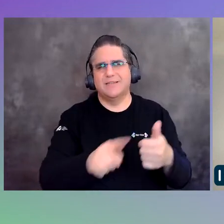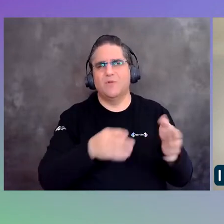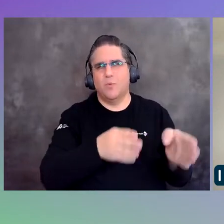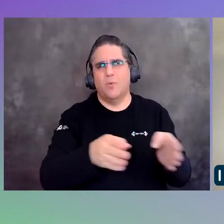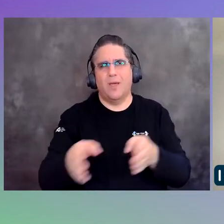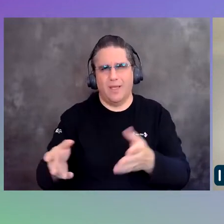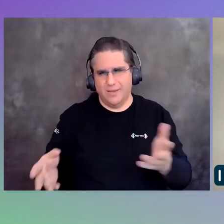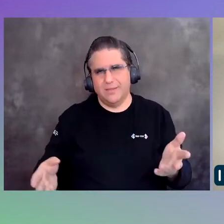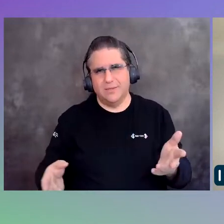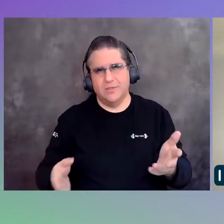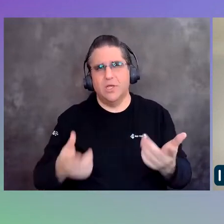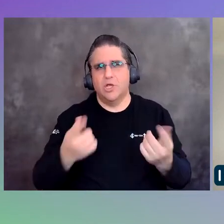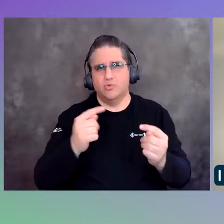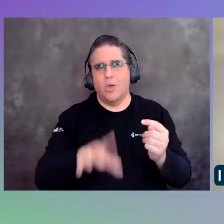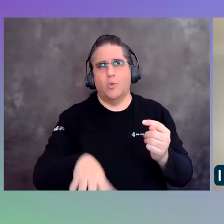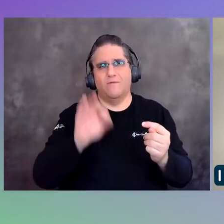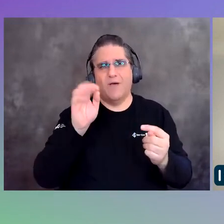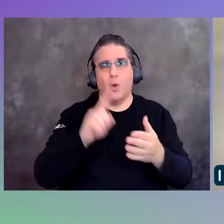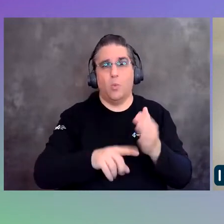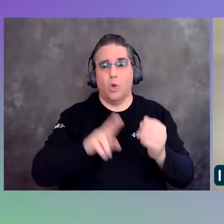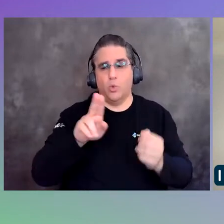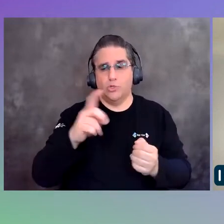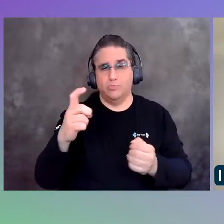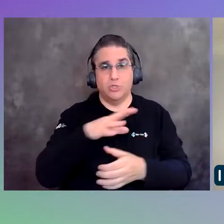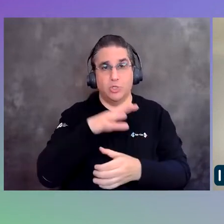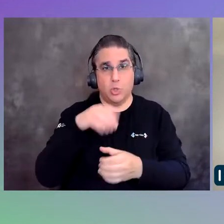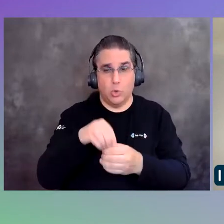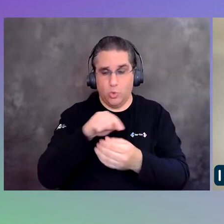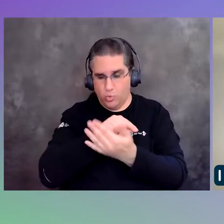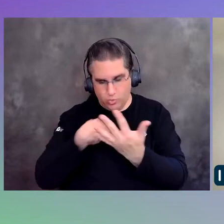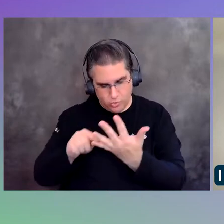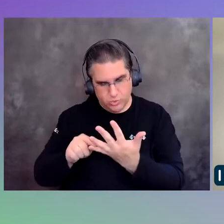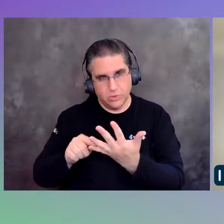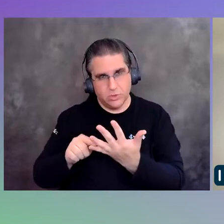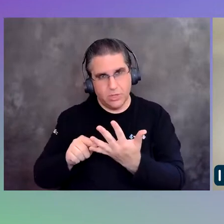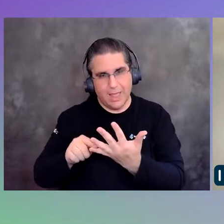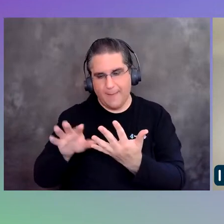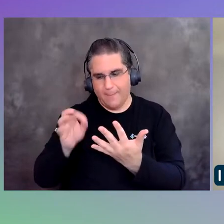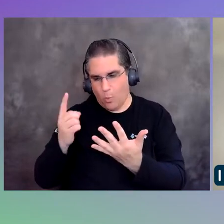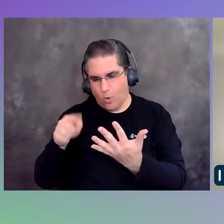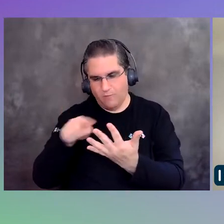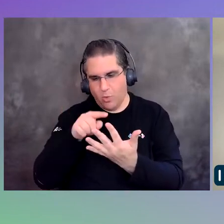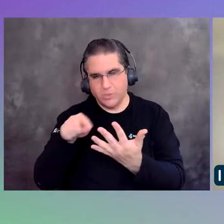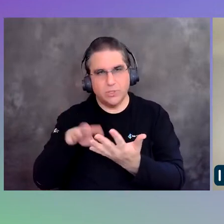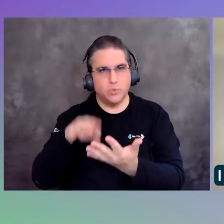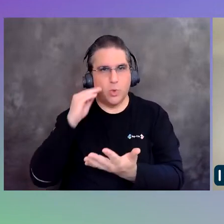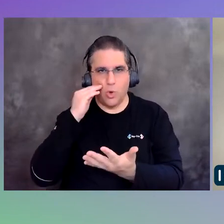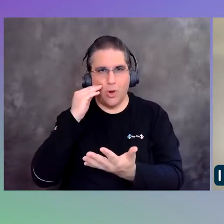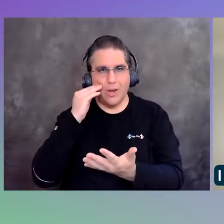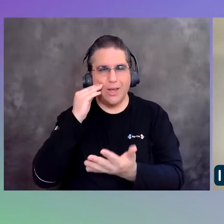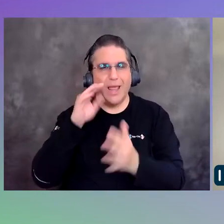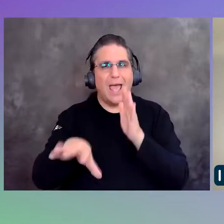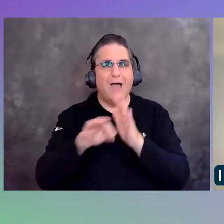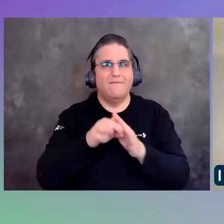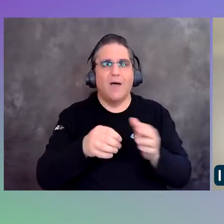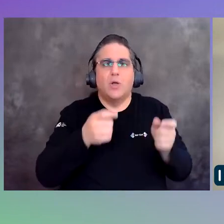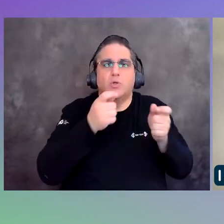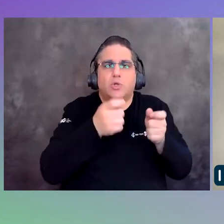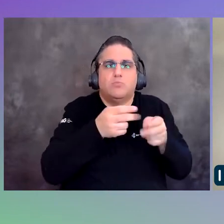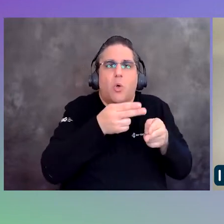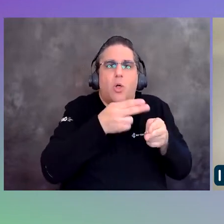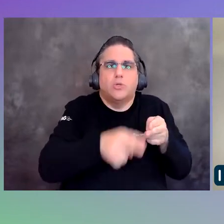through what user experience makes up and look at something you think, oh, I'd like to try that. Find a bite-sized course online.